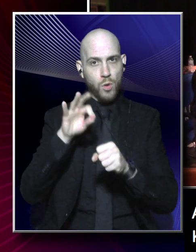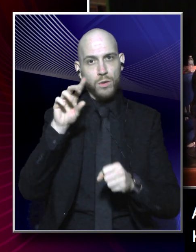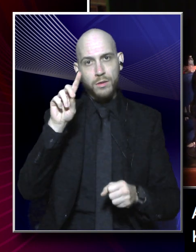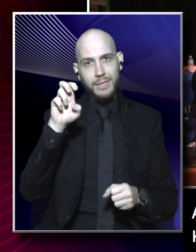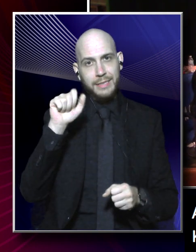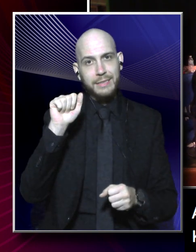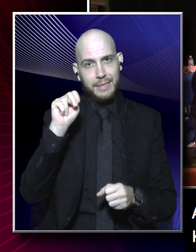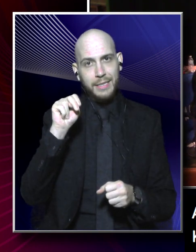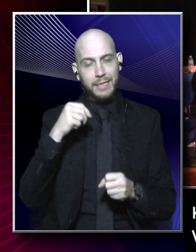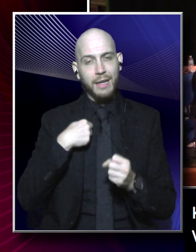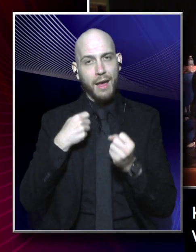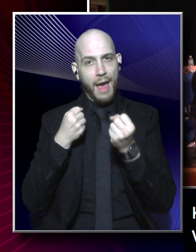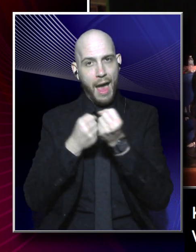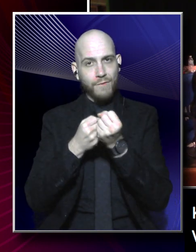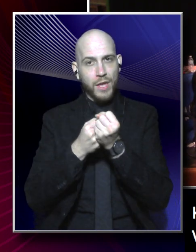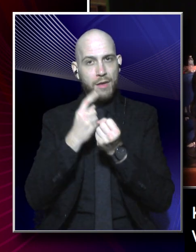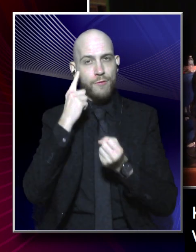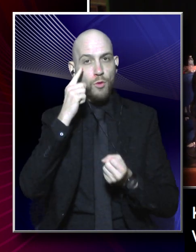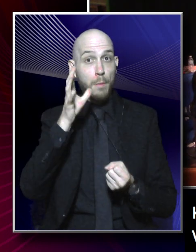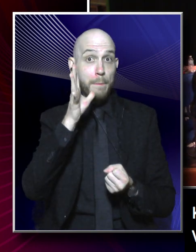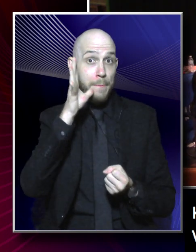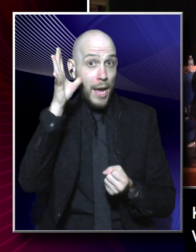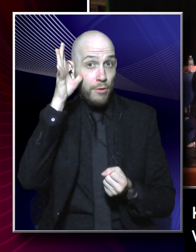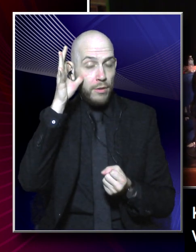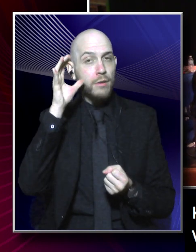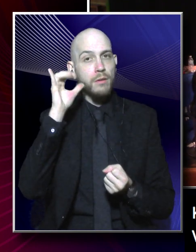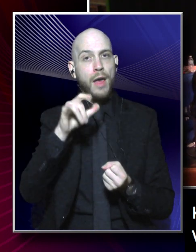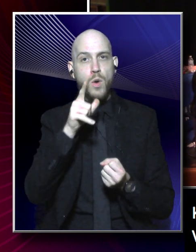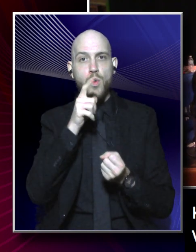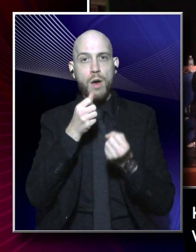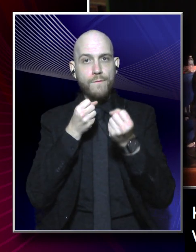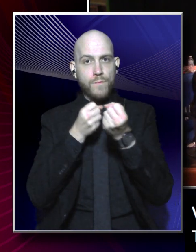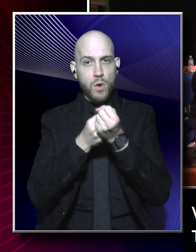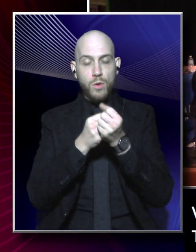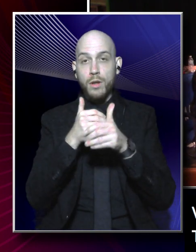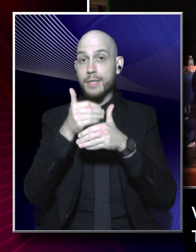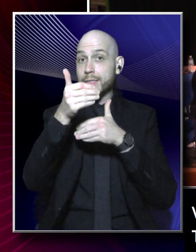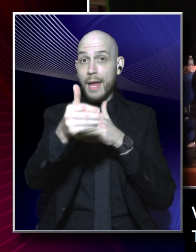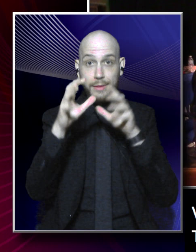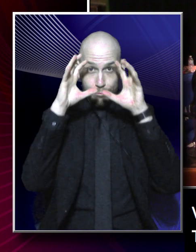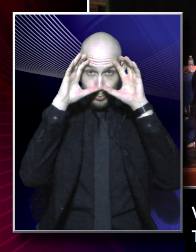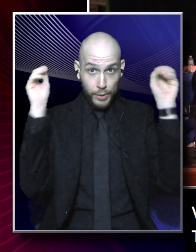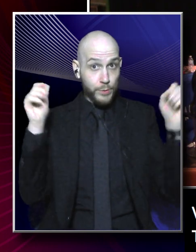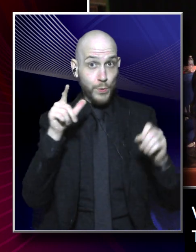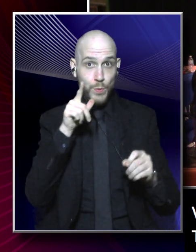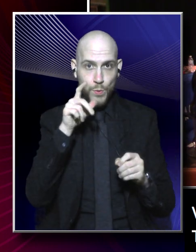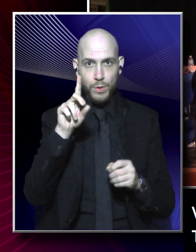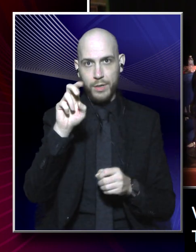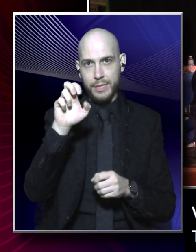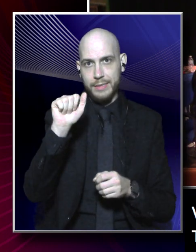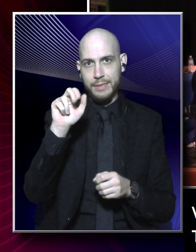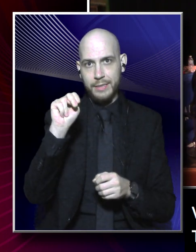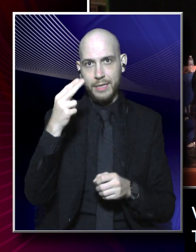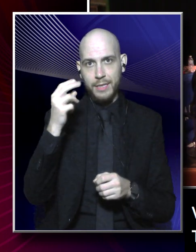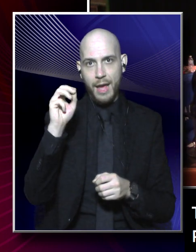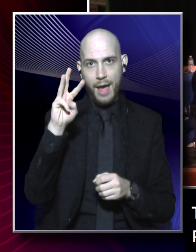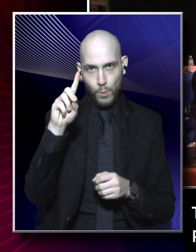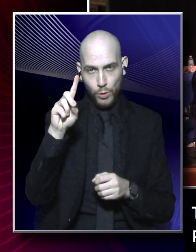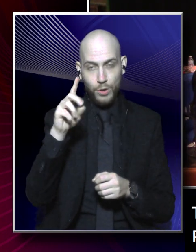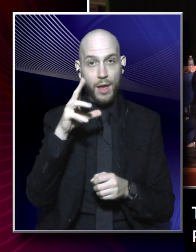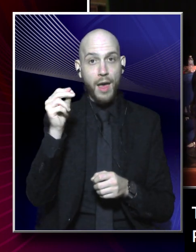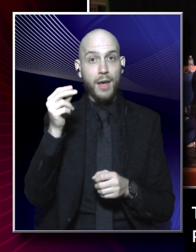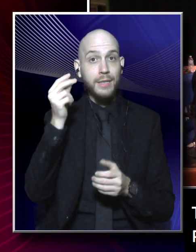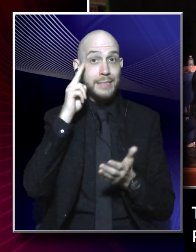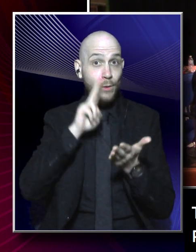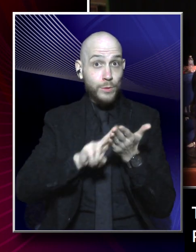of the parents, and that's who I'm going to vote for board. So the next president will be Dean Howard, and the next secretary will be Suke. Thank